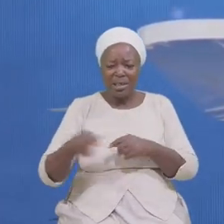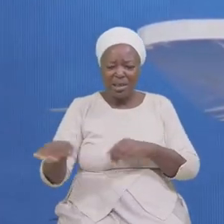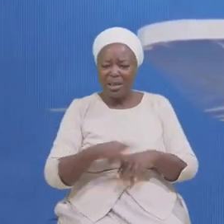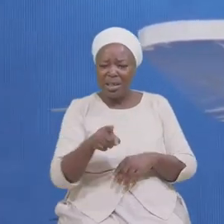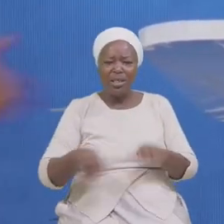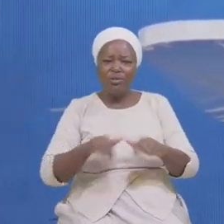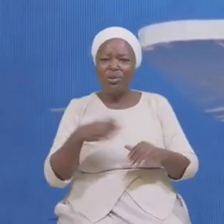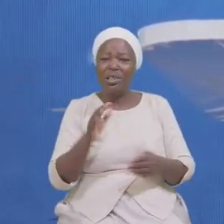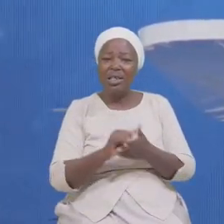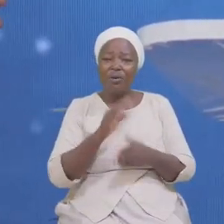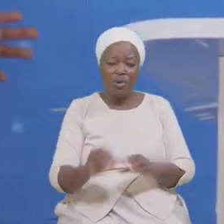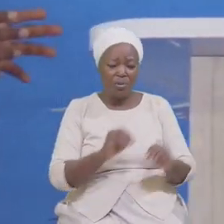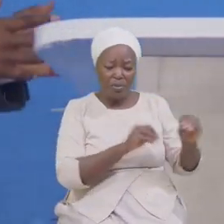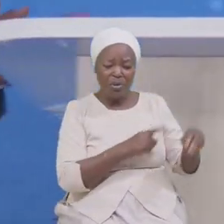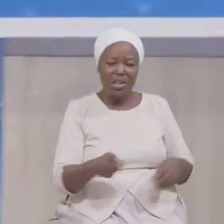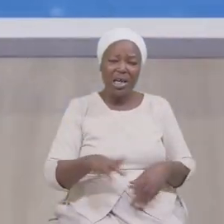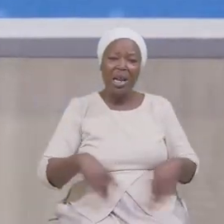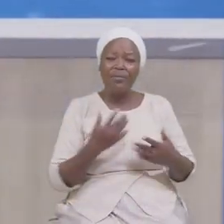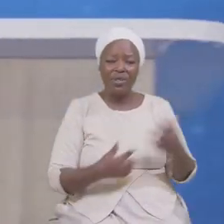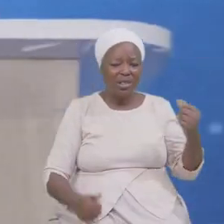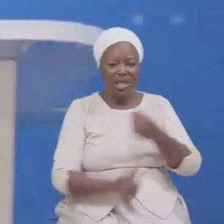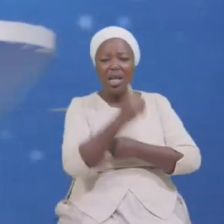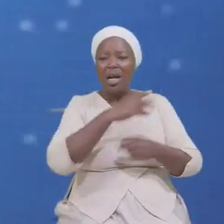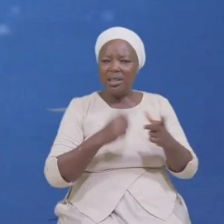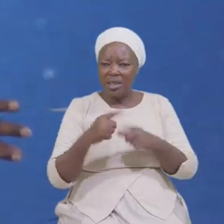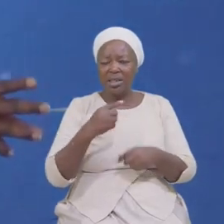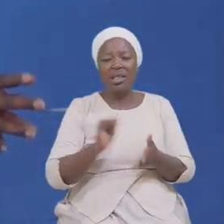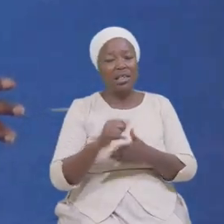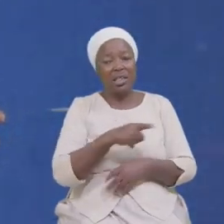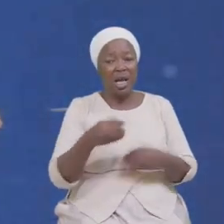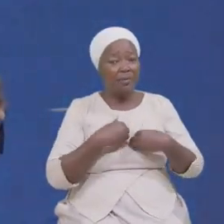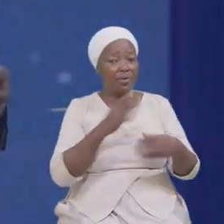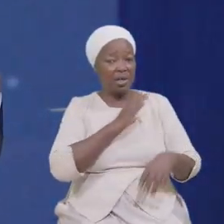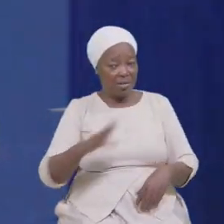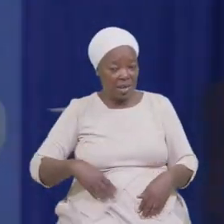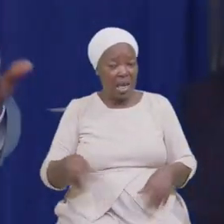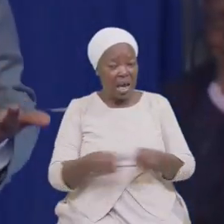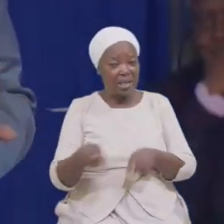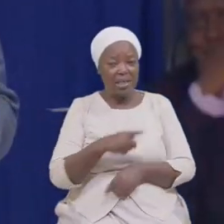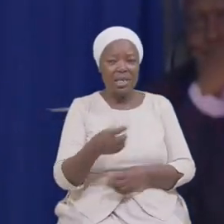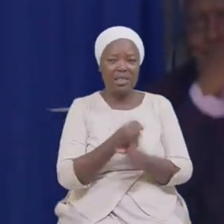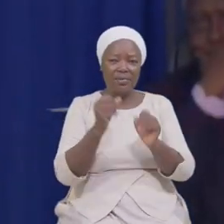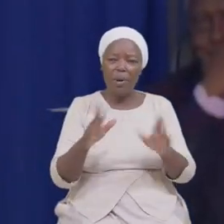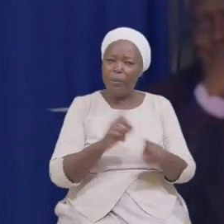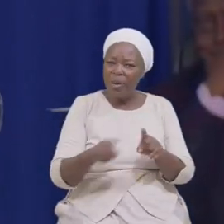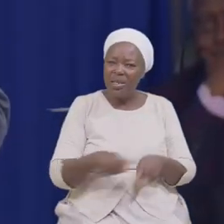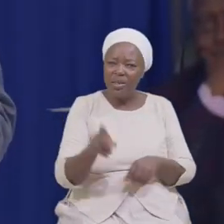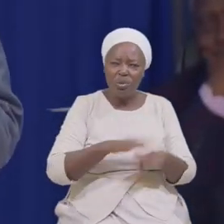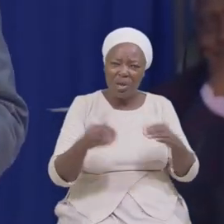their lives in disarray. They say they have Christ as their Savior. They don't have him